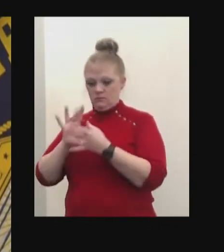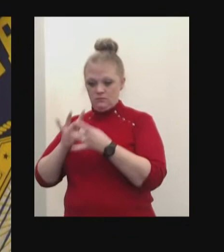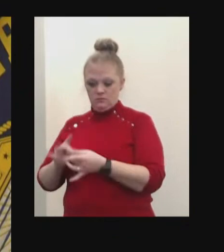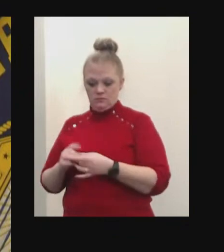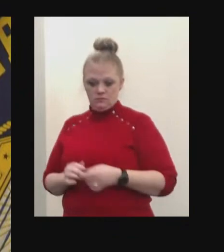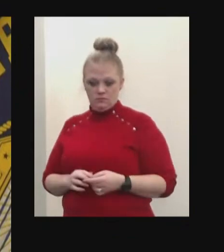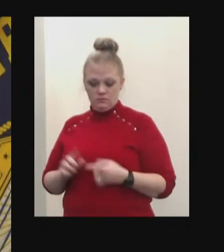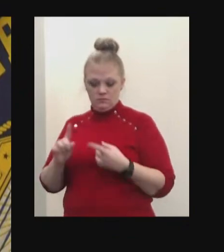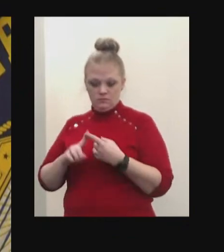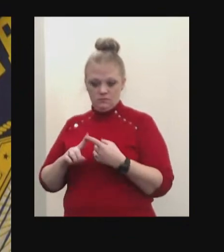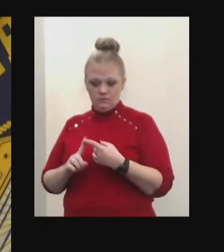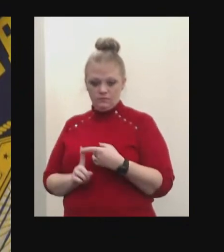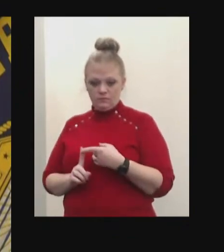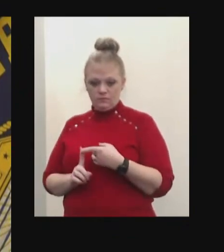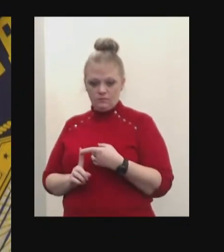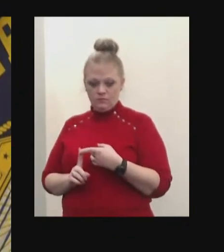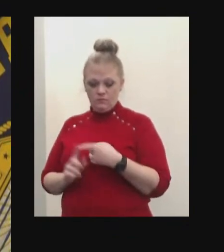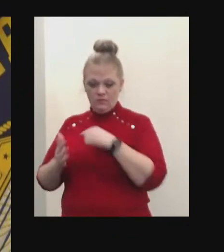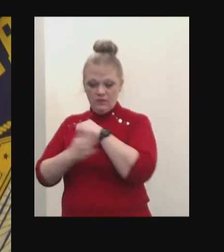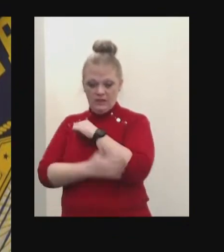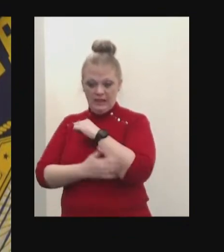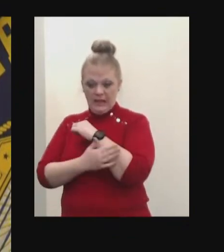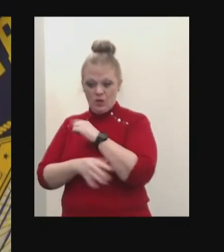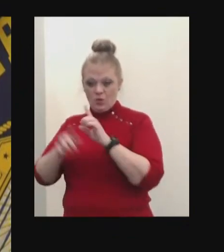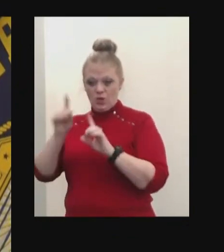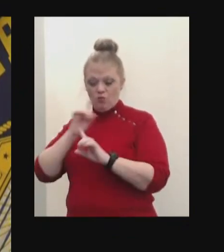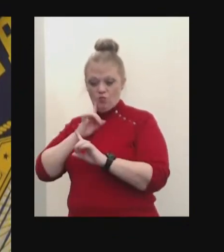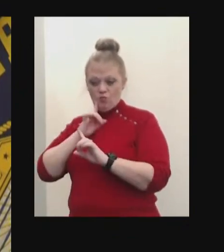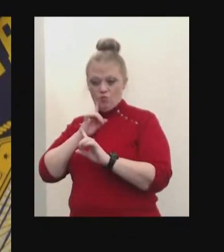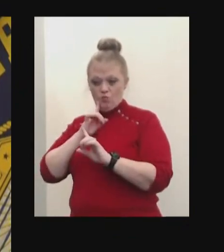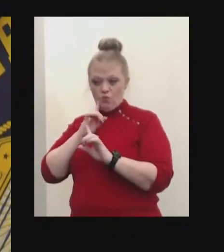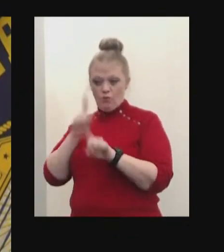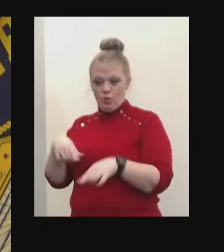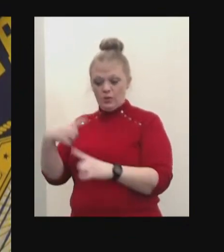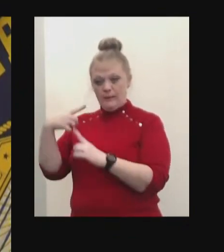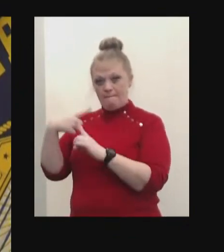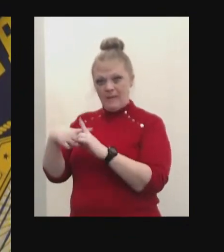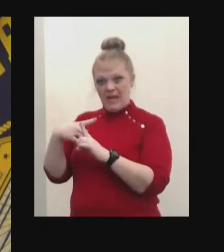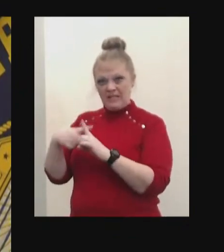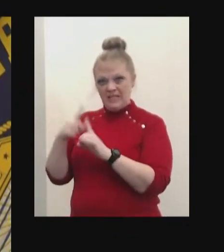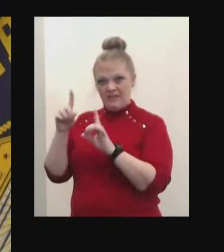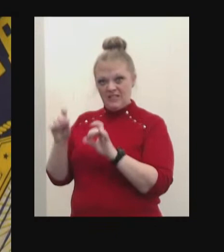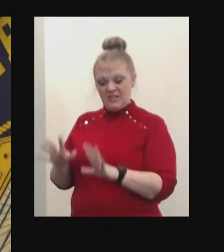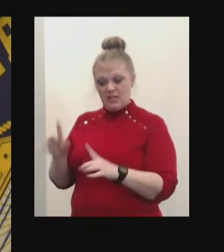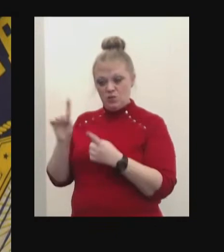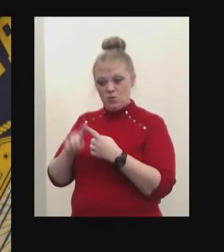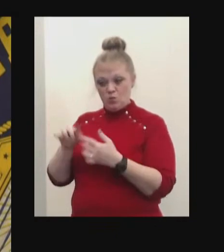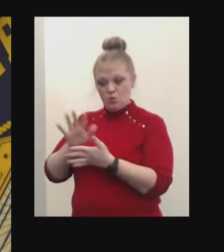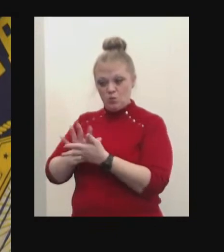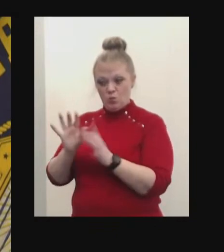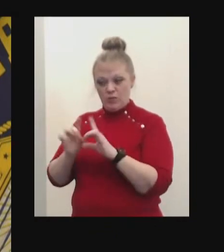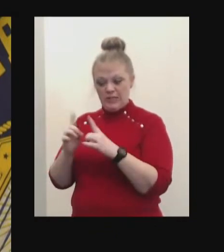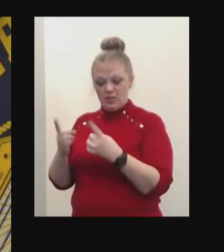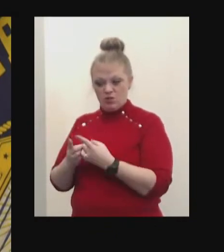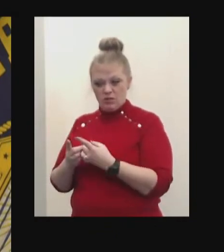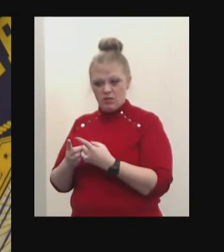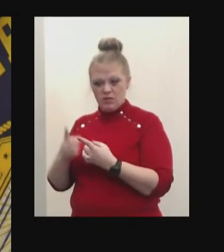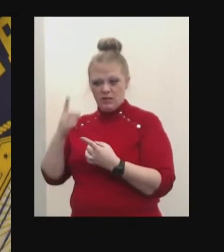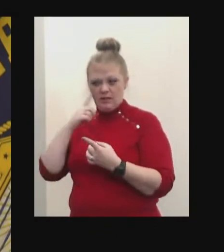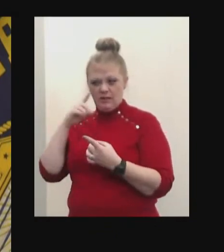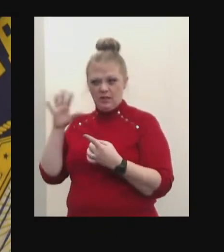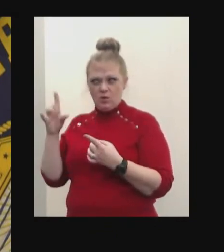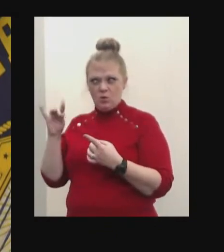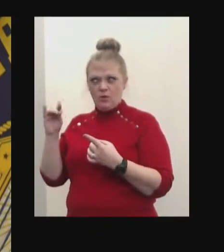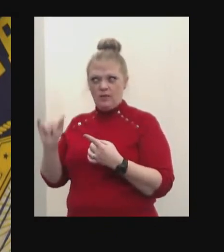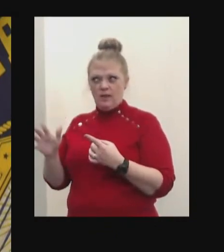is the county reporting positive tests to school districts? I think that was a practice that was done